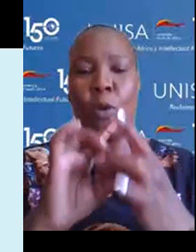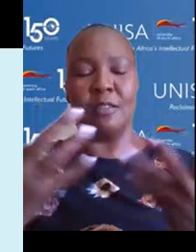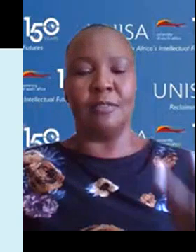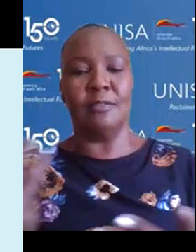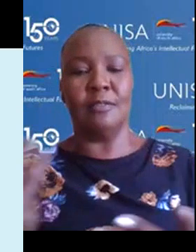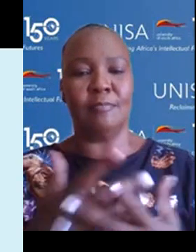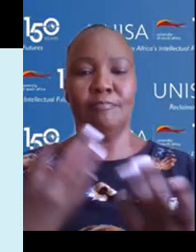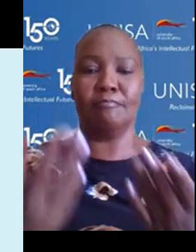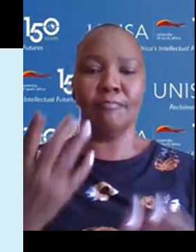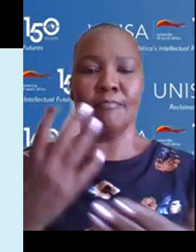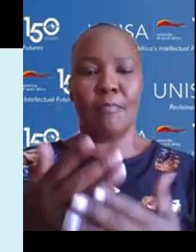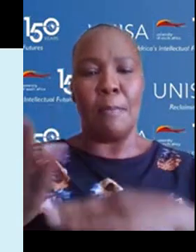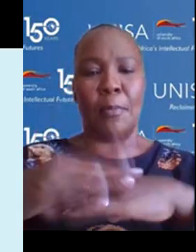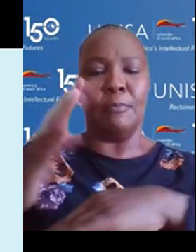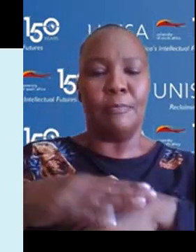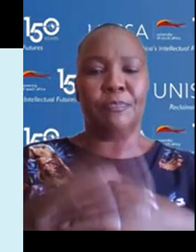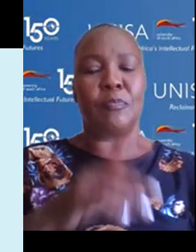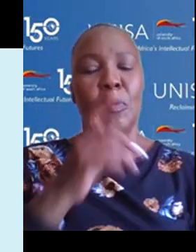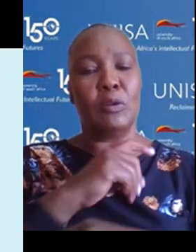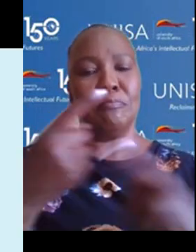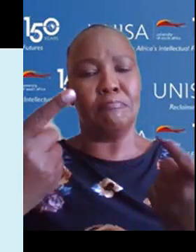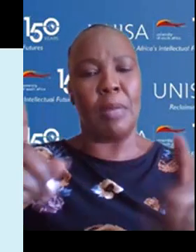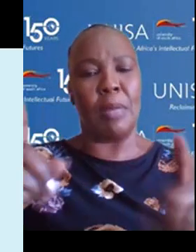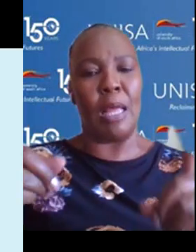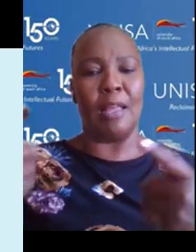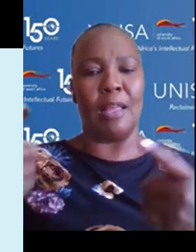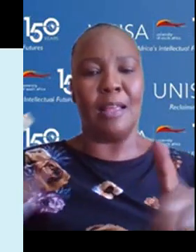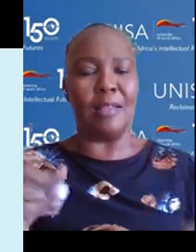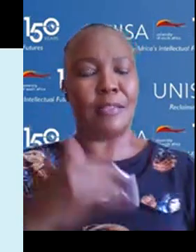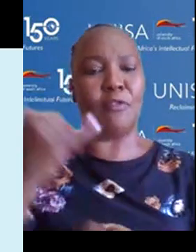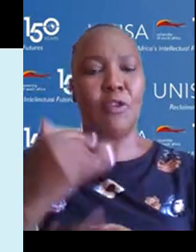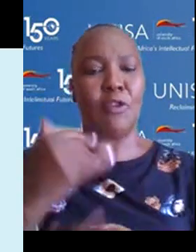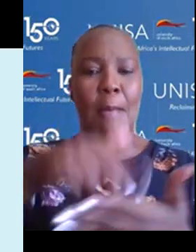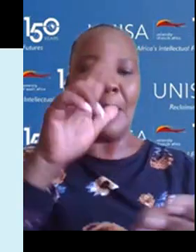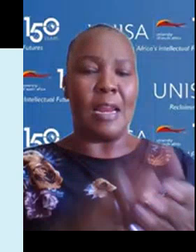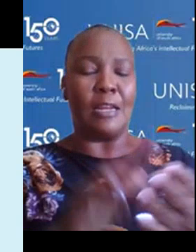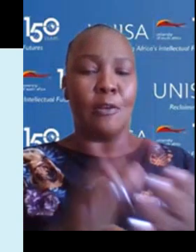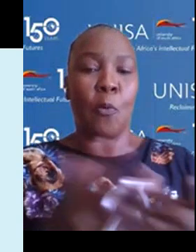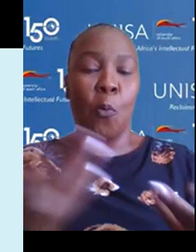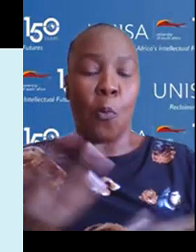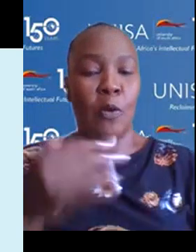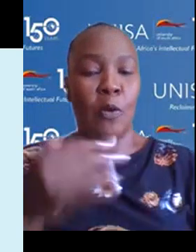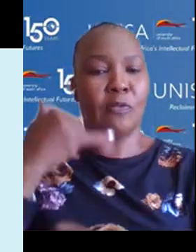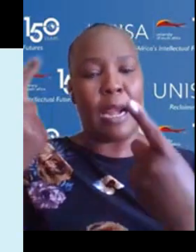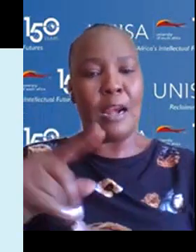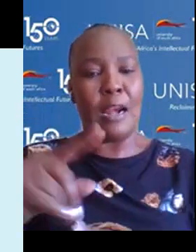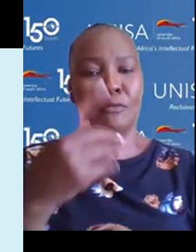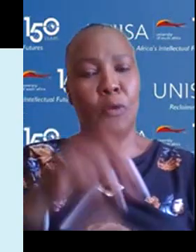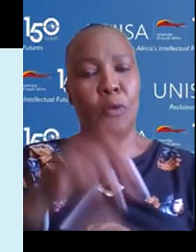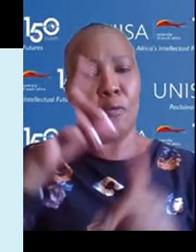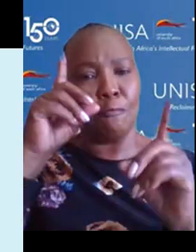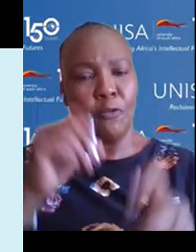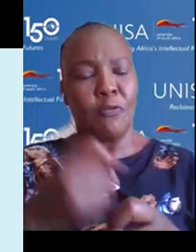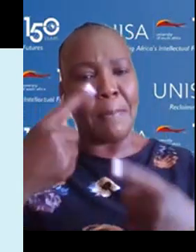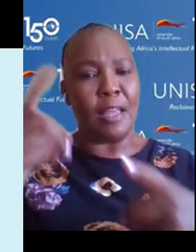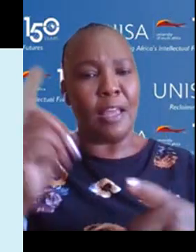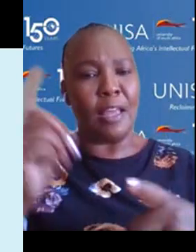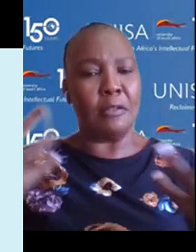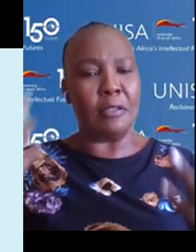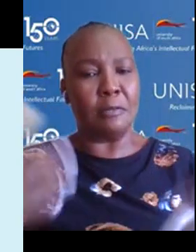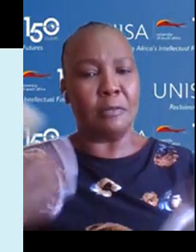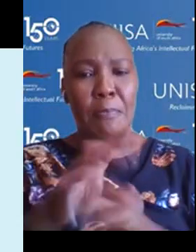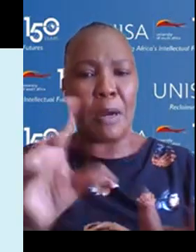can be used for much more. You can use a variety of software applications on your smartphone that allow you to take photos, play games,